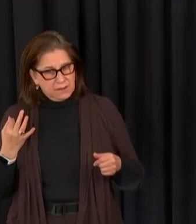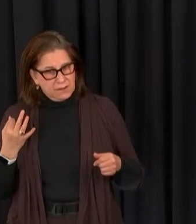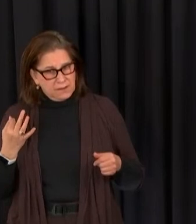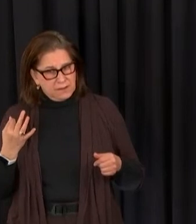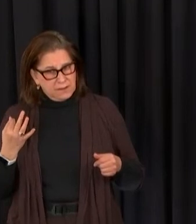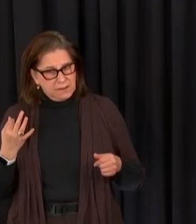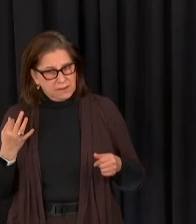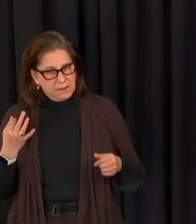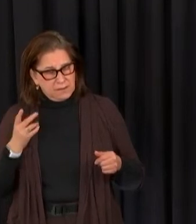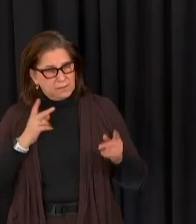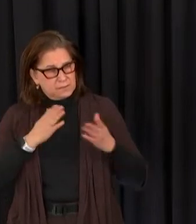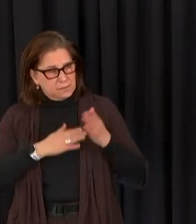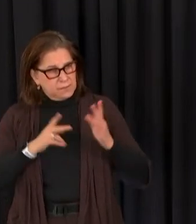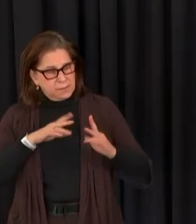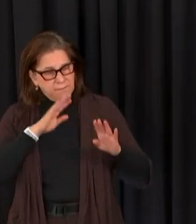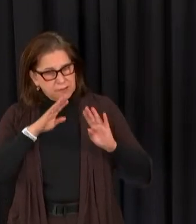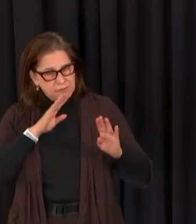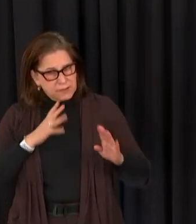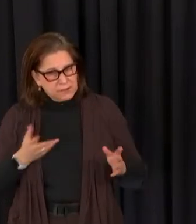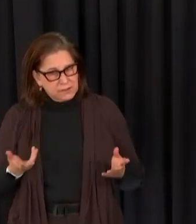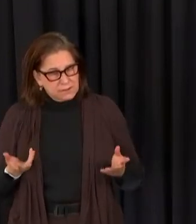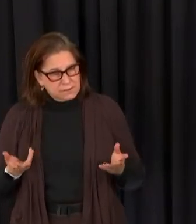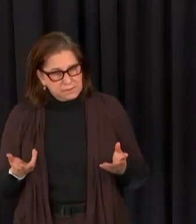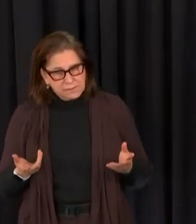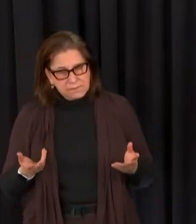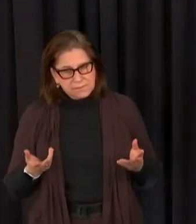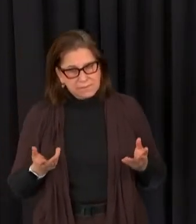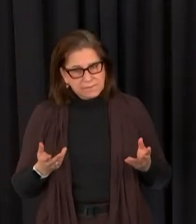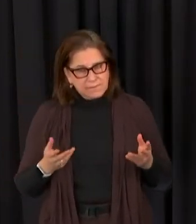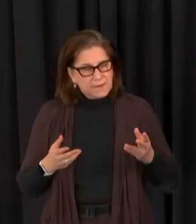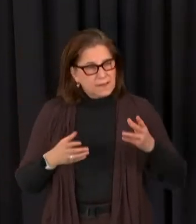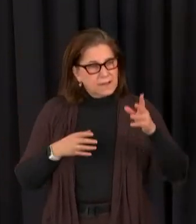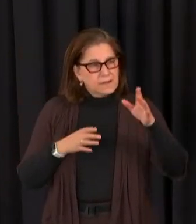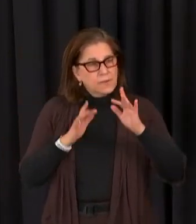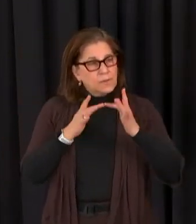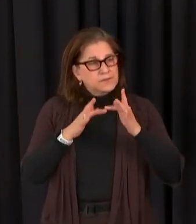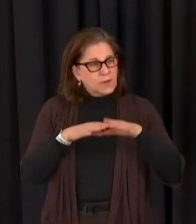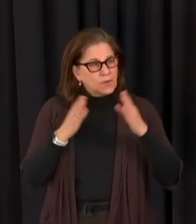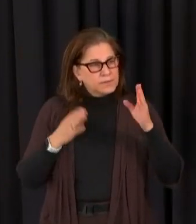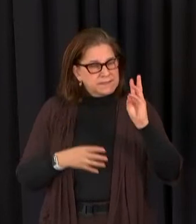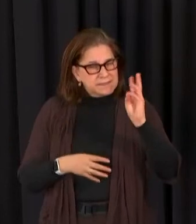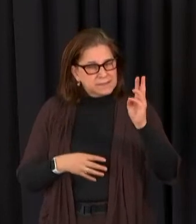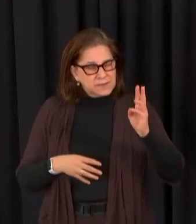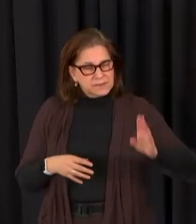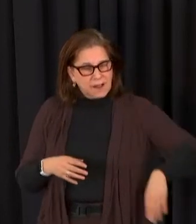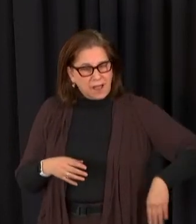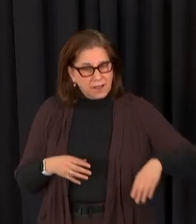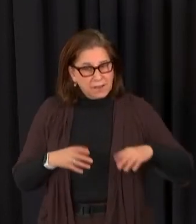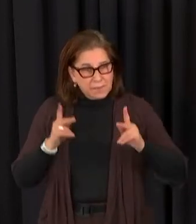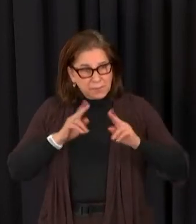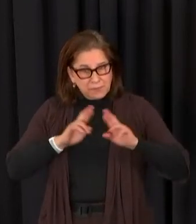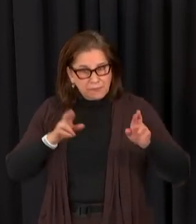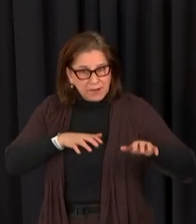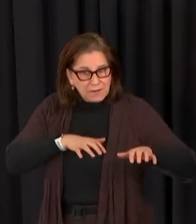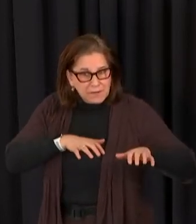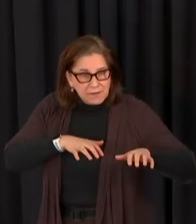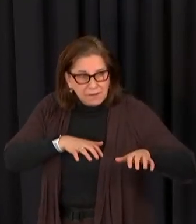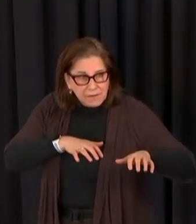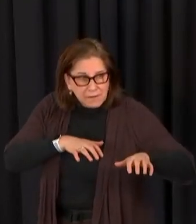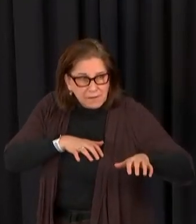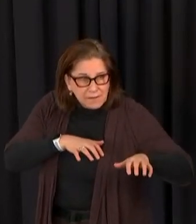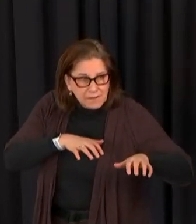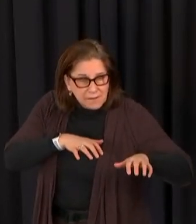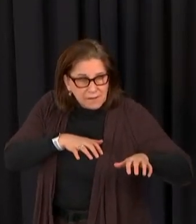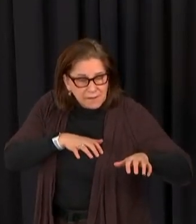and tweets from people who were frustrated because the site opened, I guess it was 6 minutes late, because there was a capacity issue, and that was the reason that was